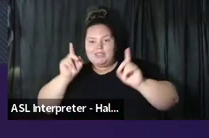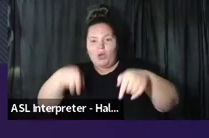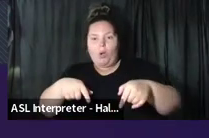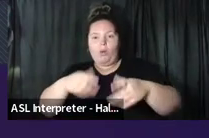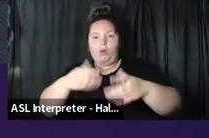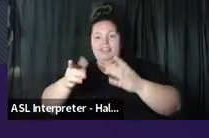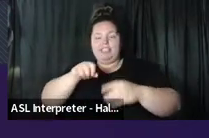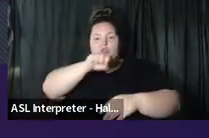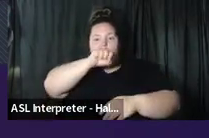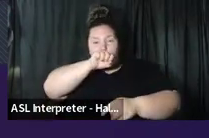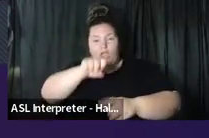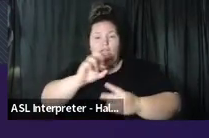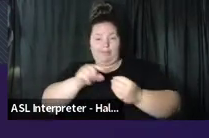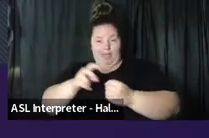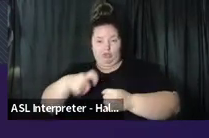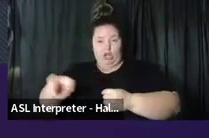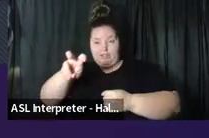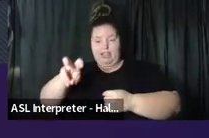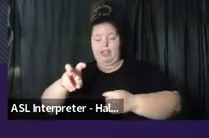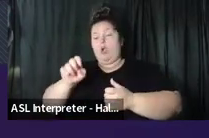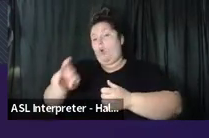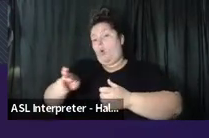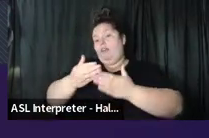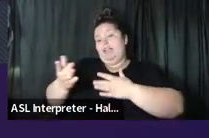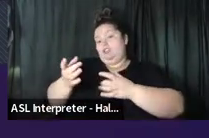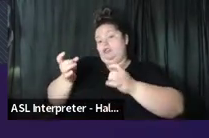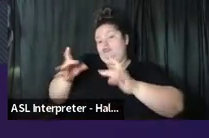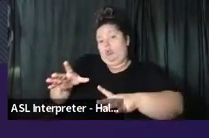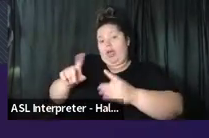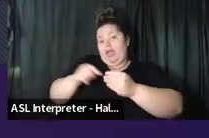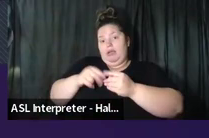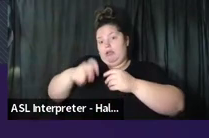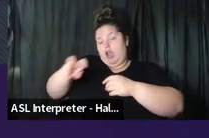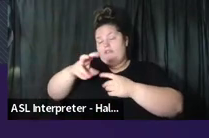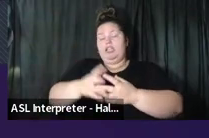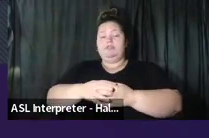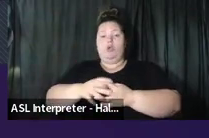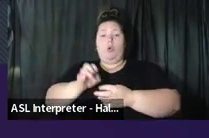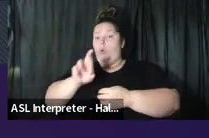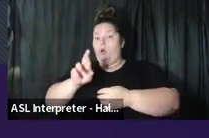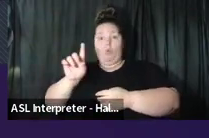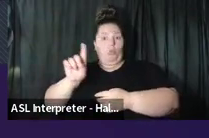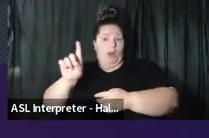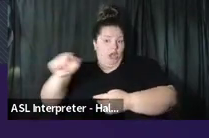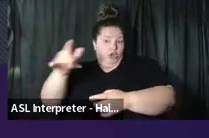about traveling, what you dislike about traveling, or just, you know, where you've been.